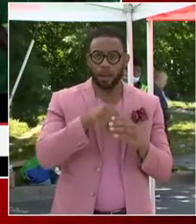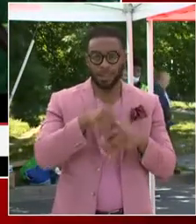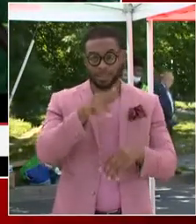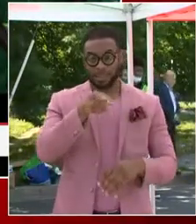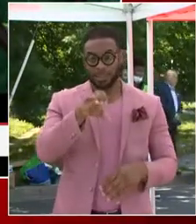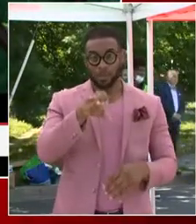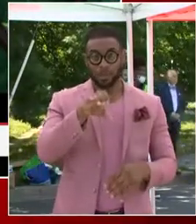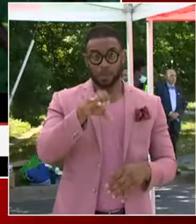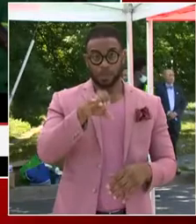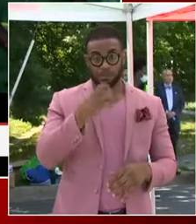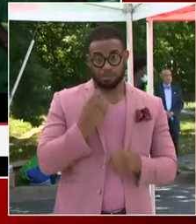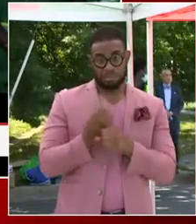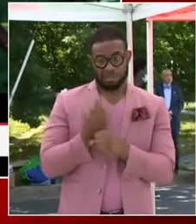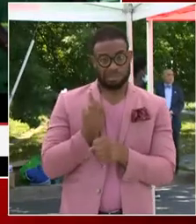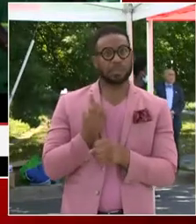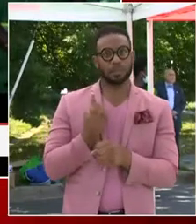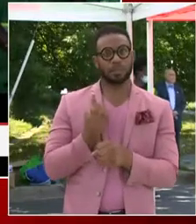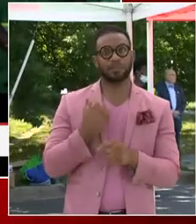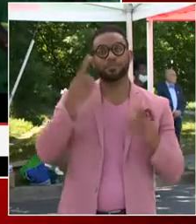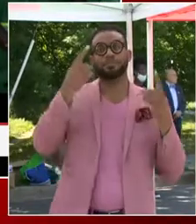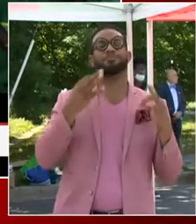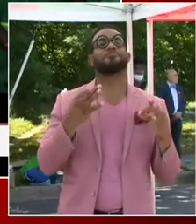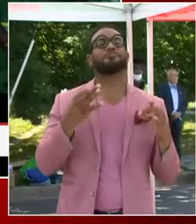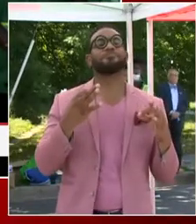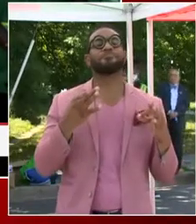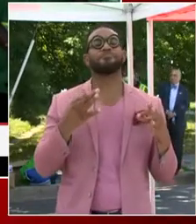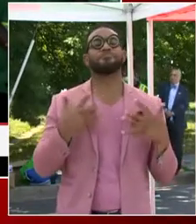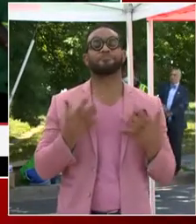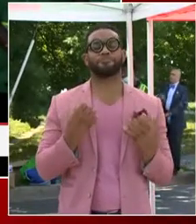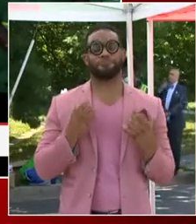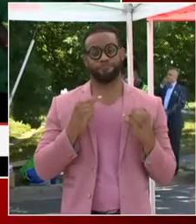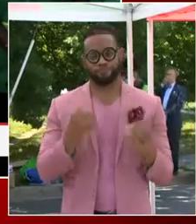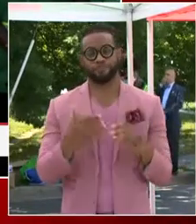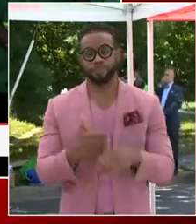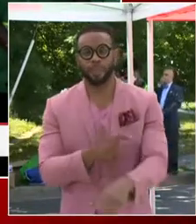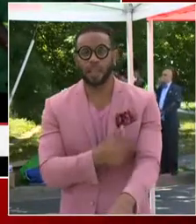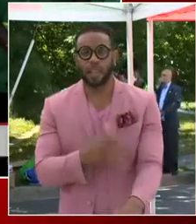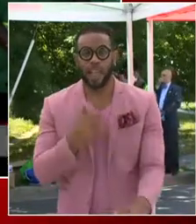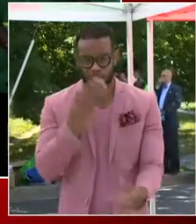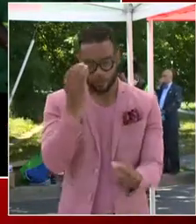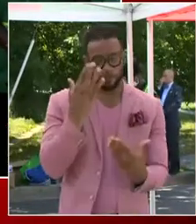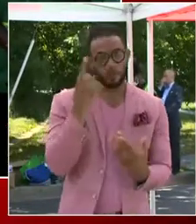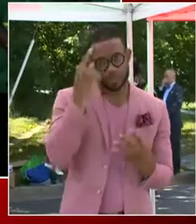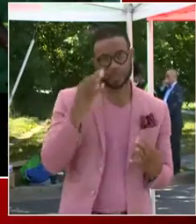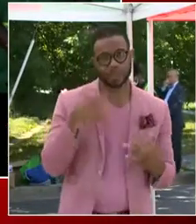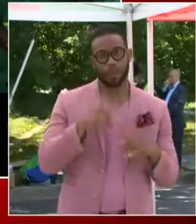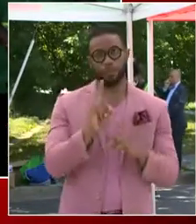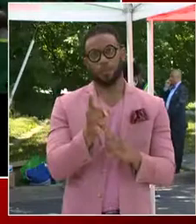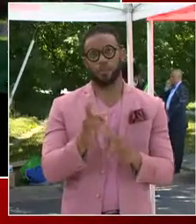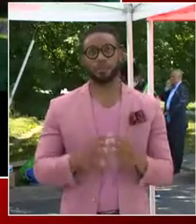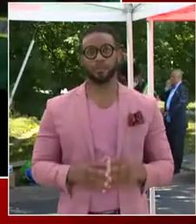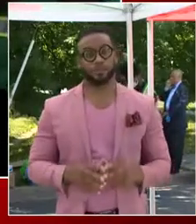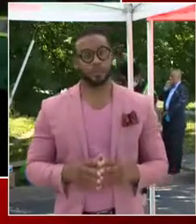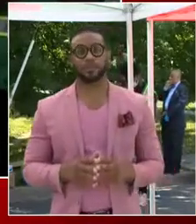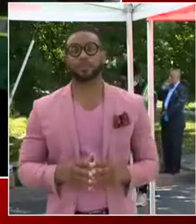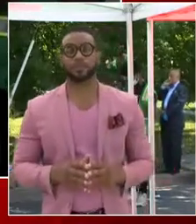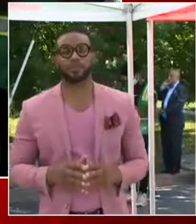December 2020, I decided that I would get vaccinated because I had an informed decision at that moment.